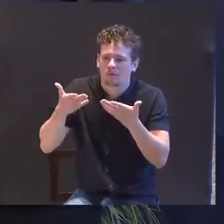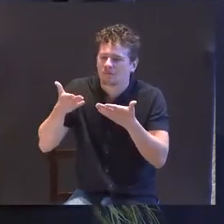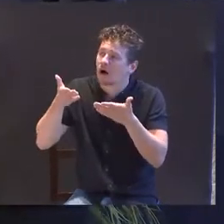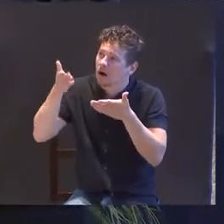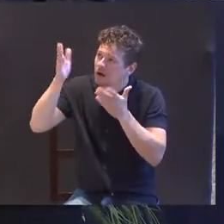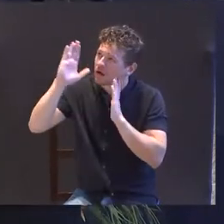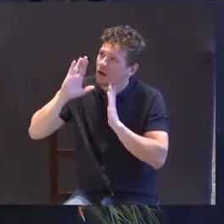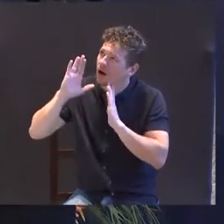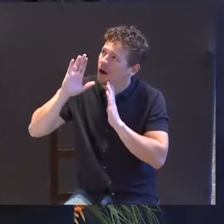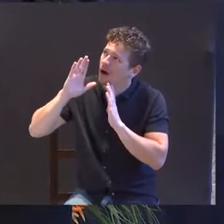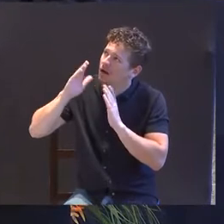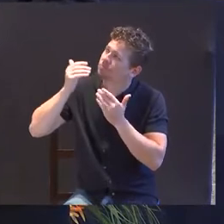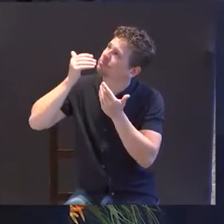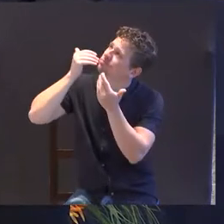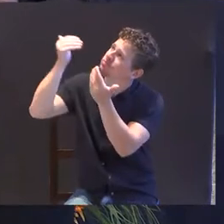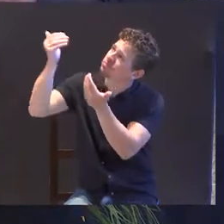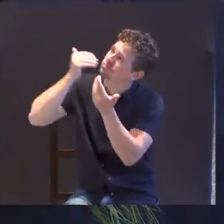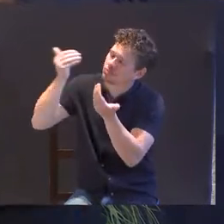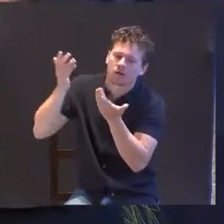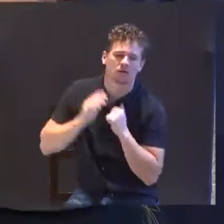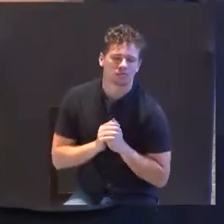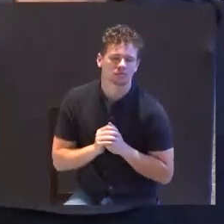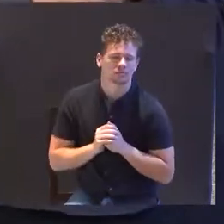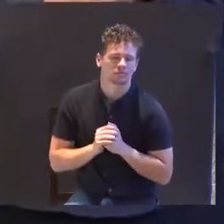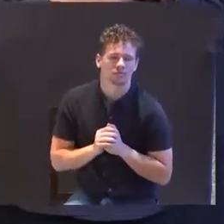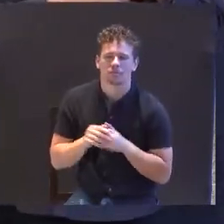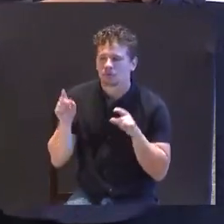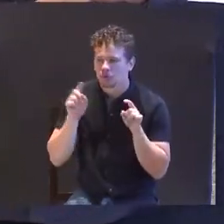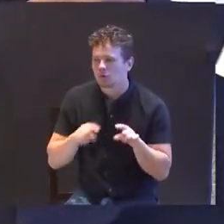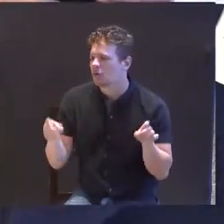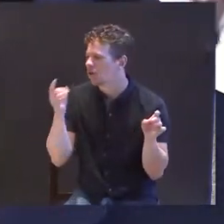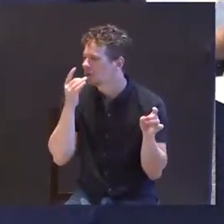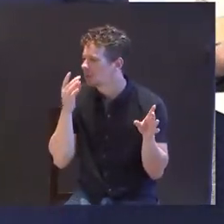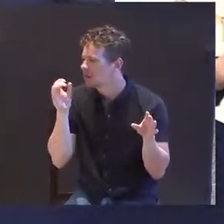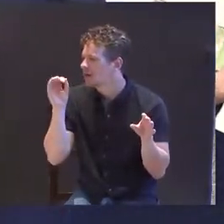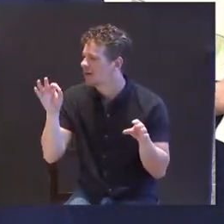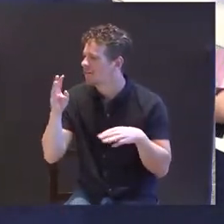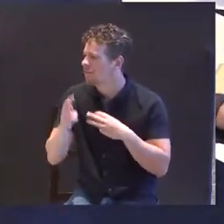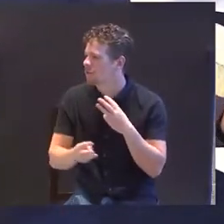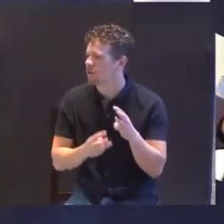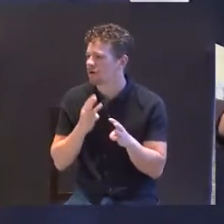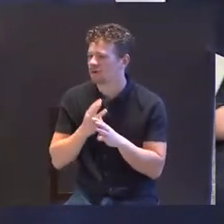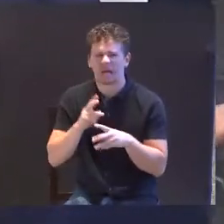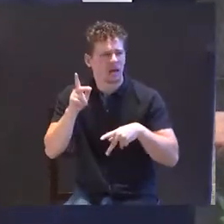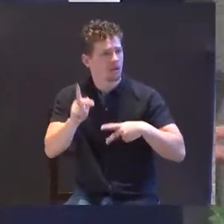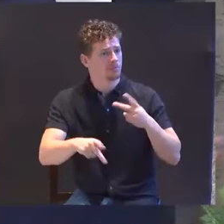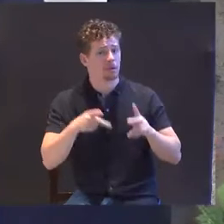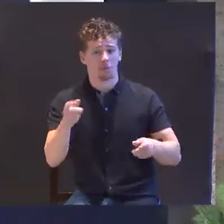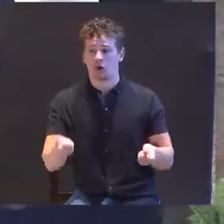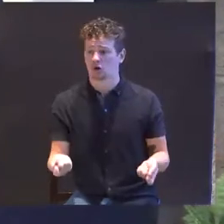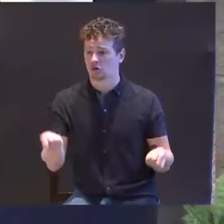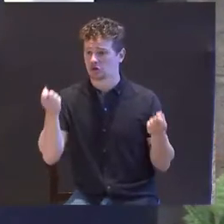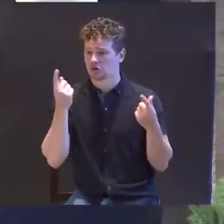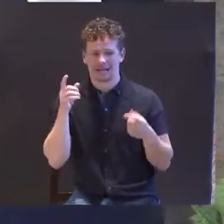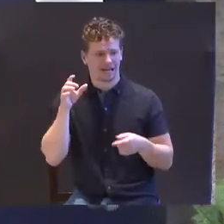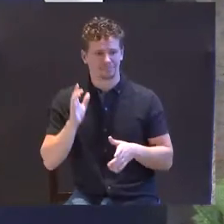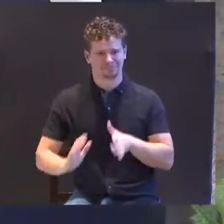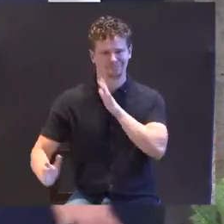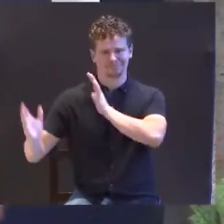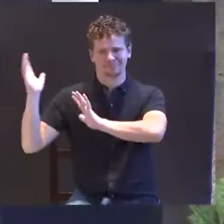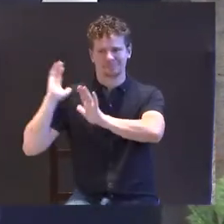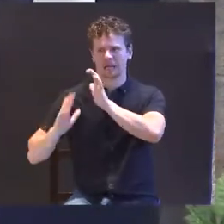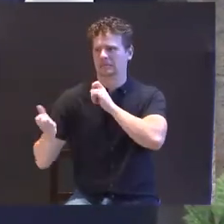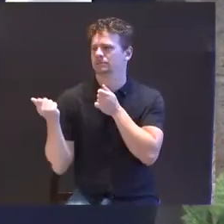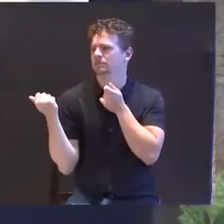are the light of the world. Now, obviously, he was talking to people that understood, because at that time, there was as many